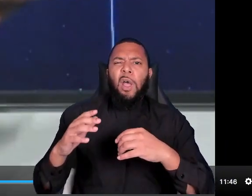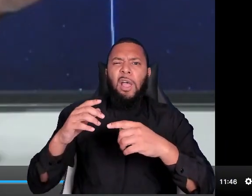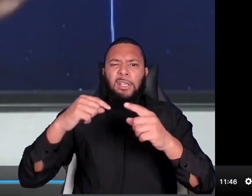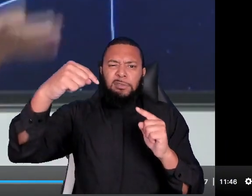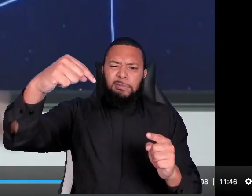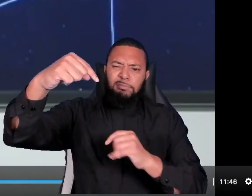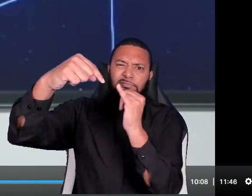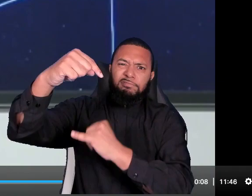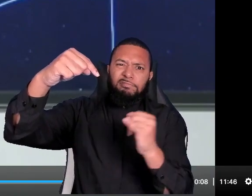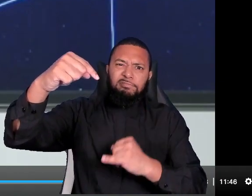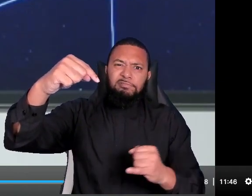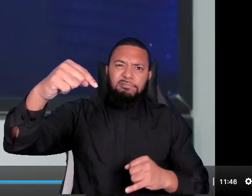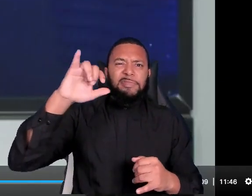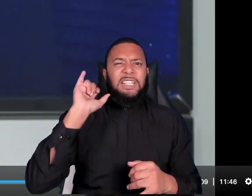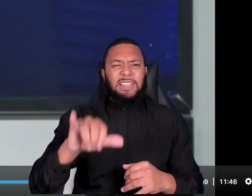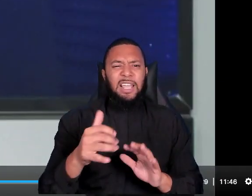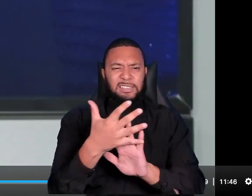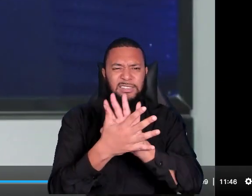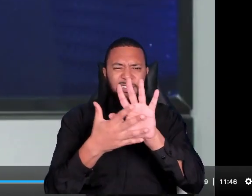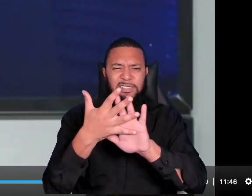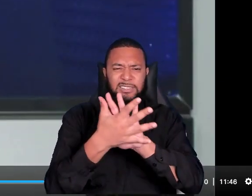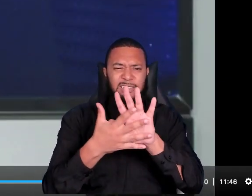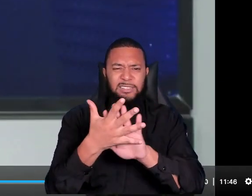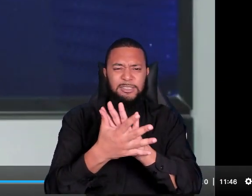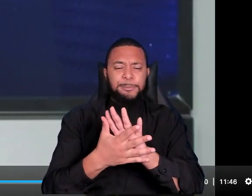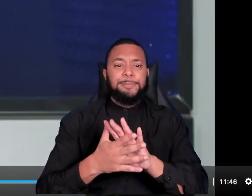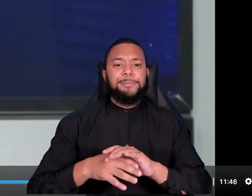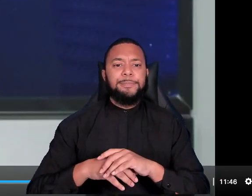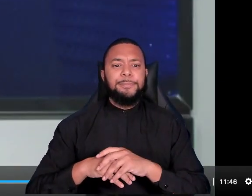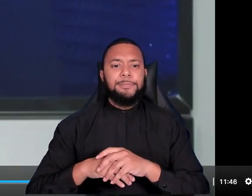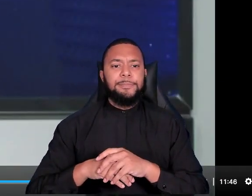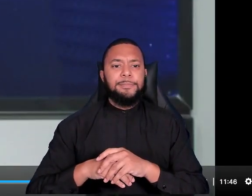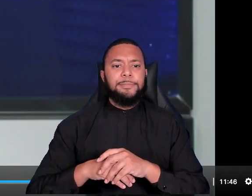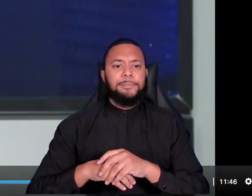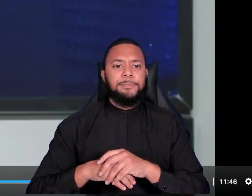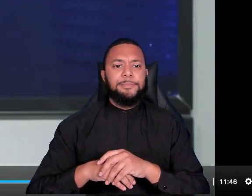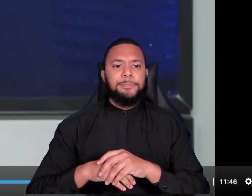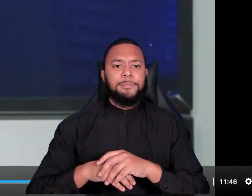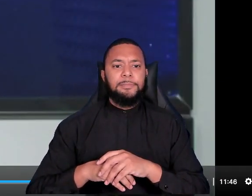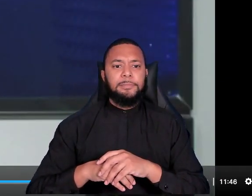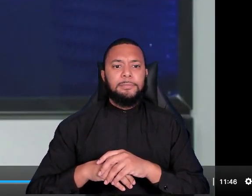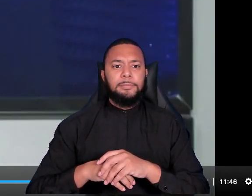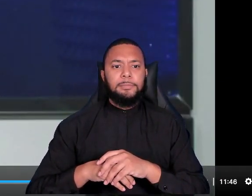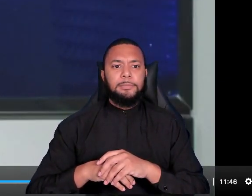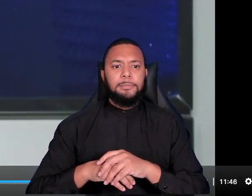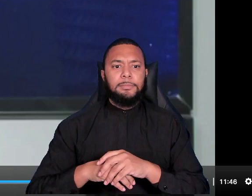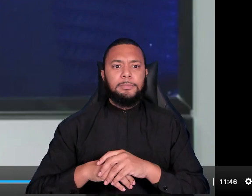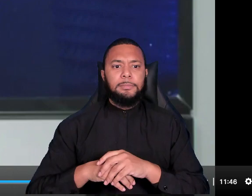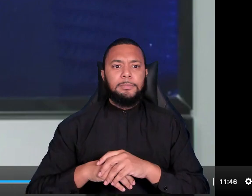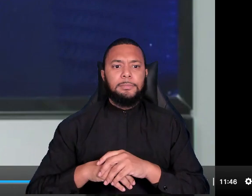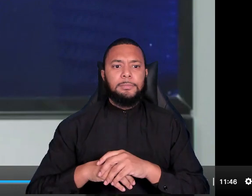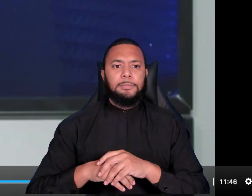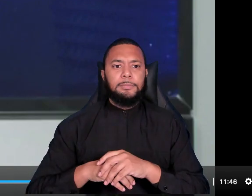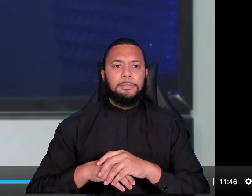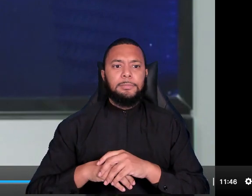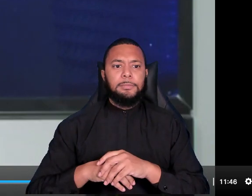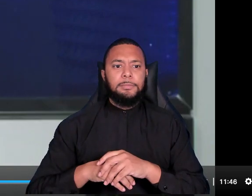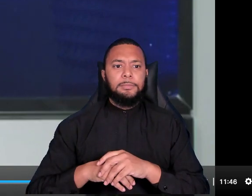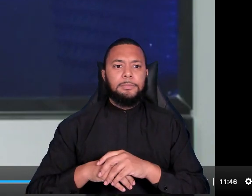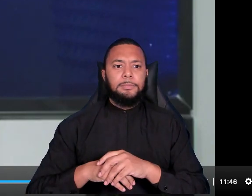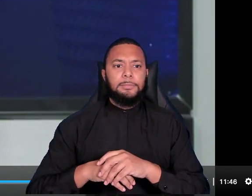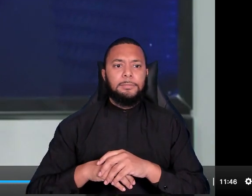these pictures get kind of crowded. I'm just going to put some little arrows like this to help me remember